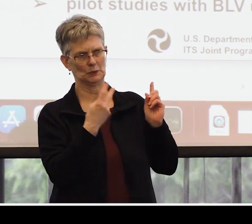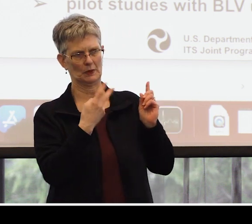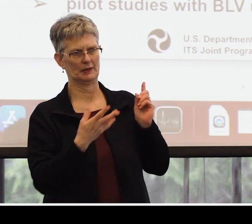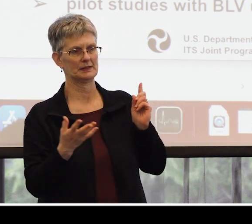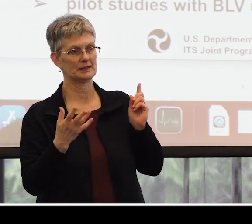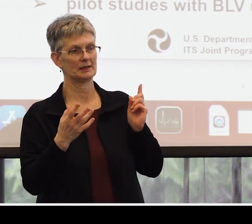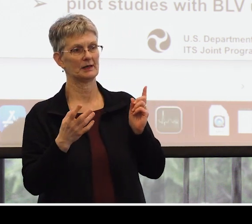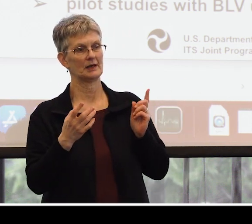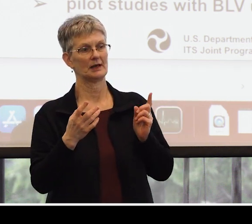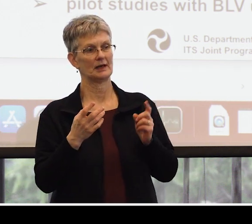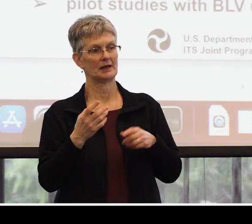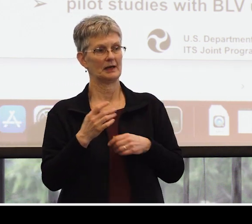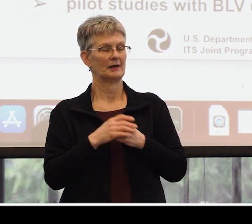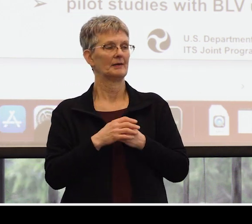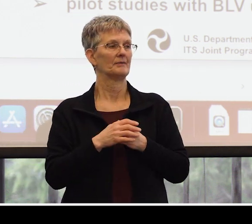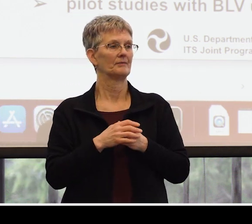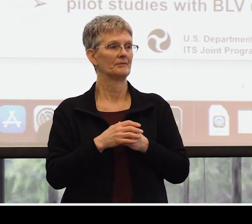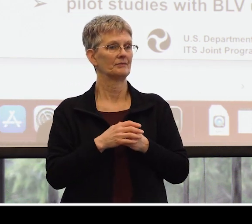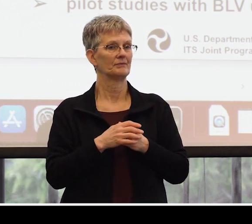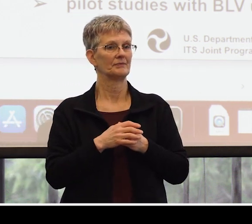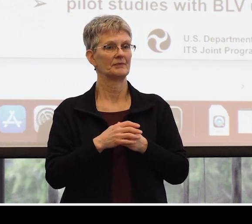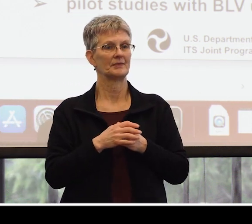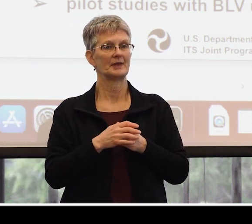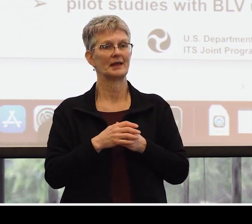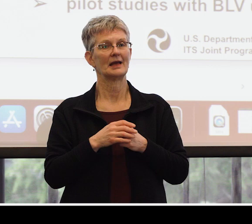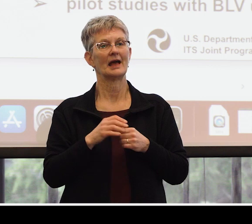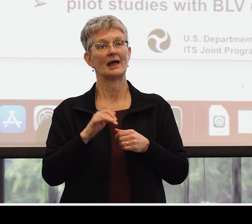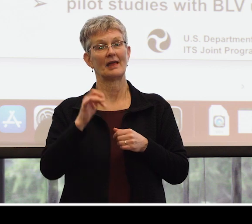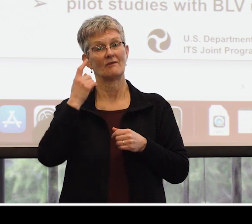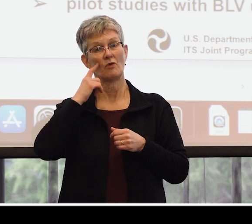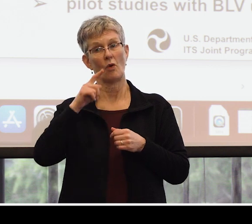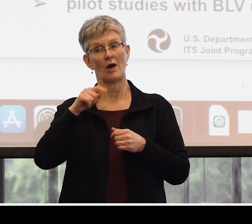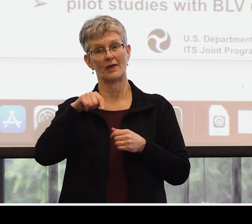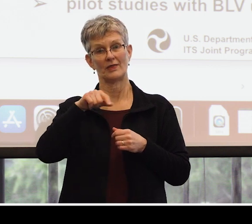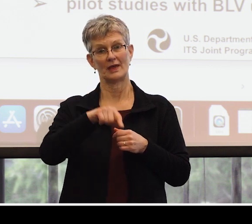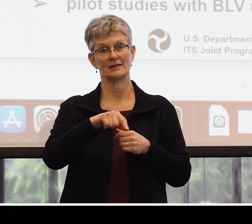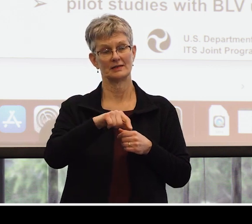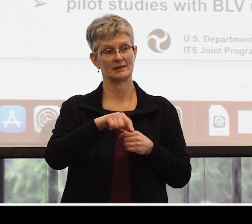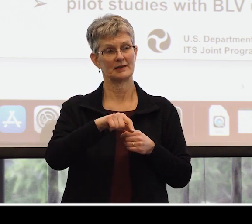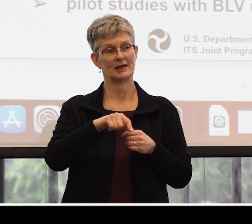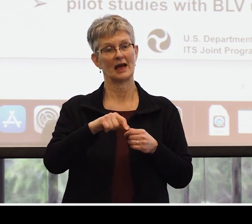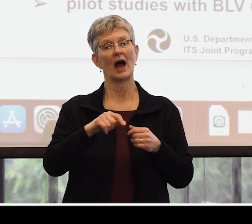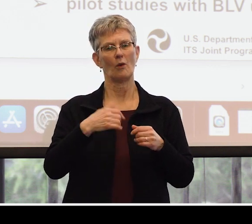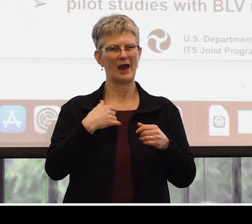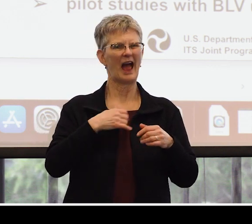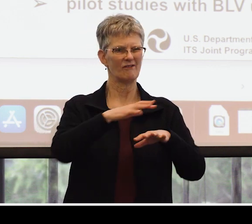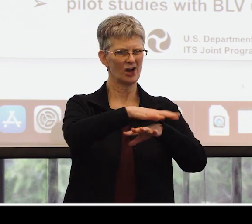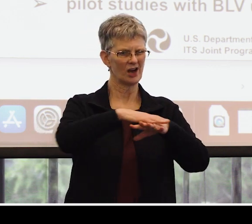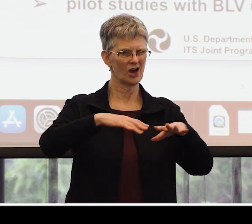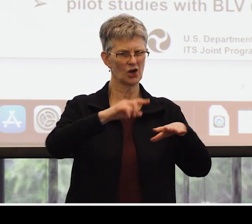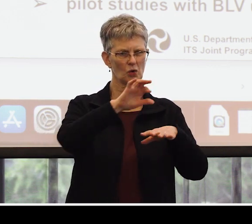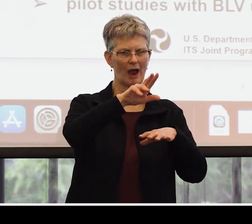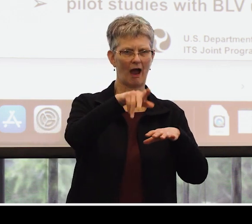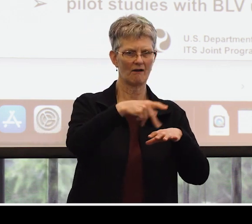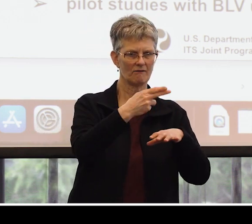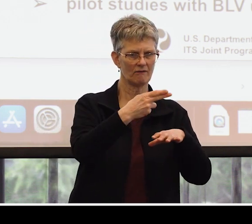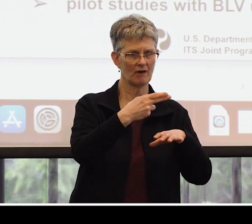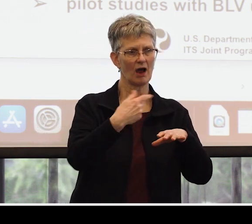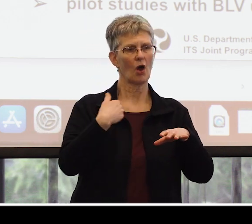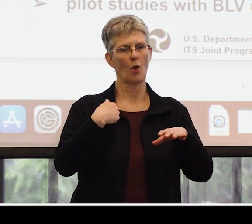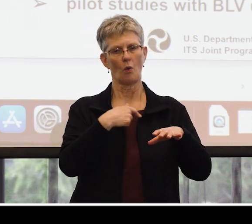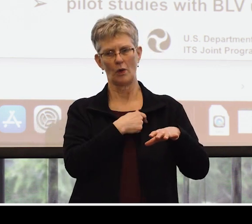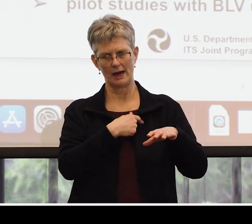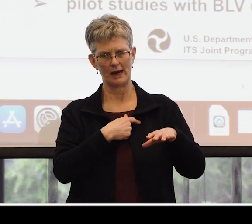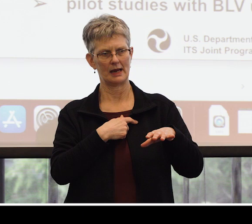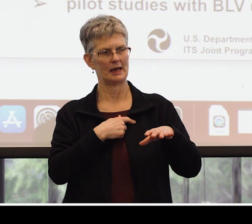graph itself, we are publishing our own apps that interact with the underlying graph information. In addition, we're grabbing